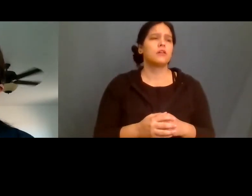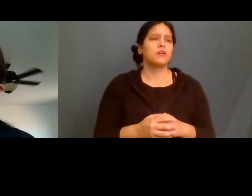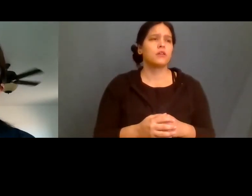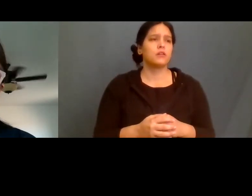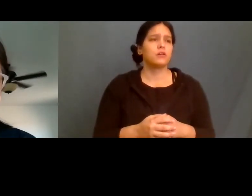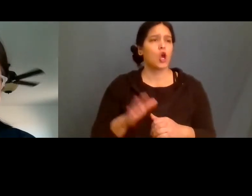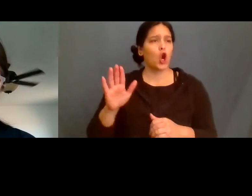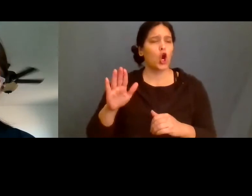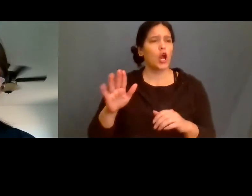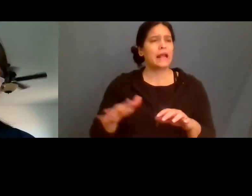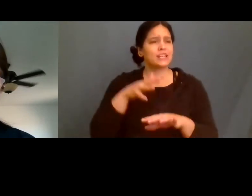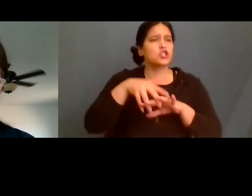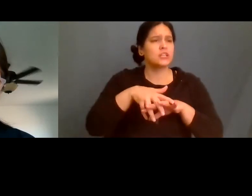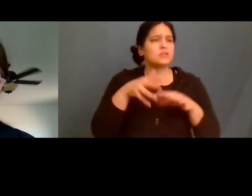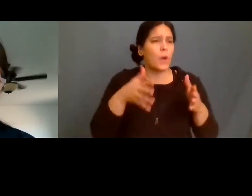Indigenous Ways.